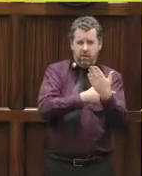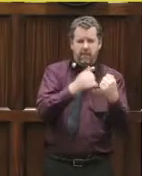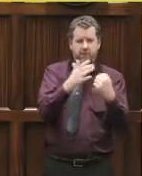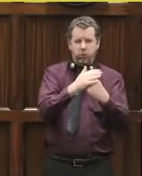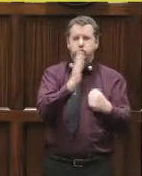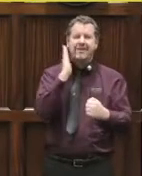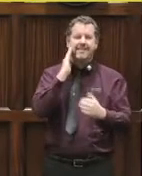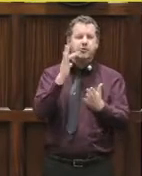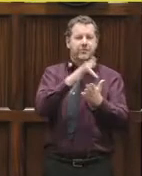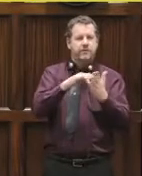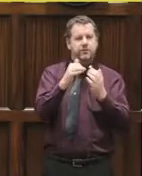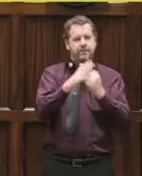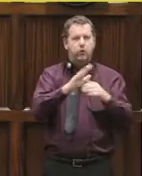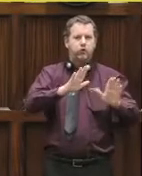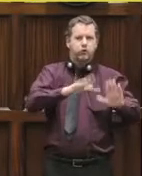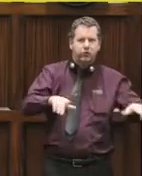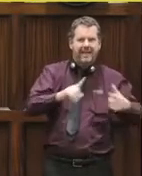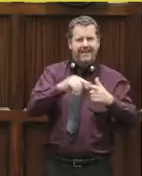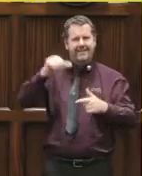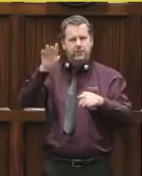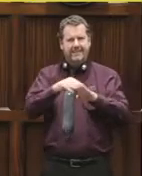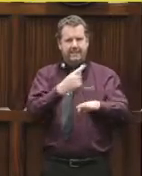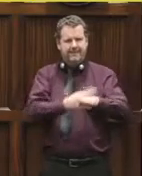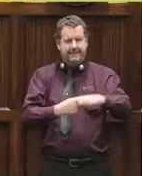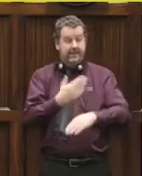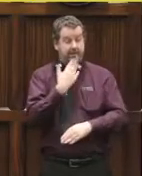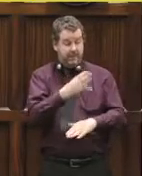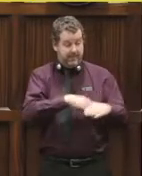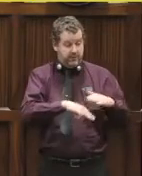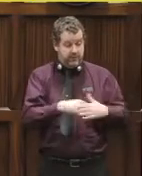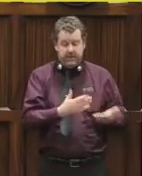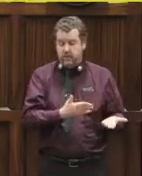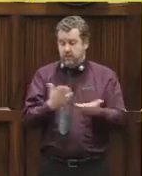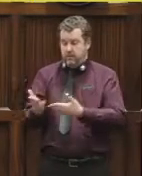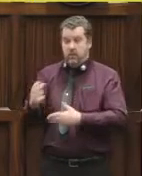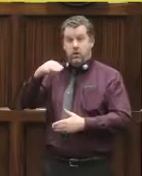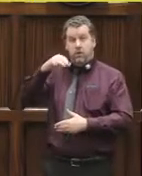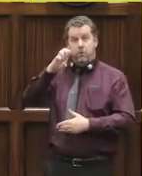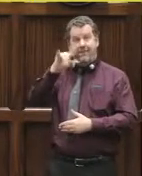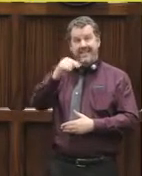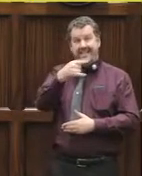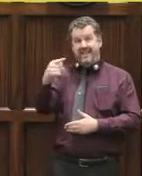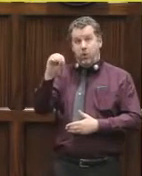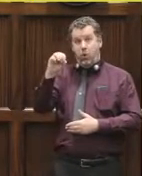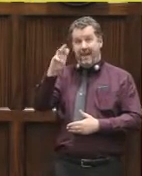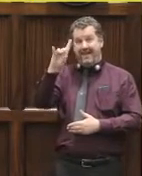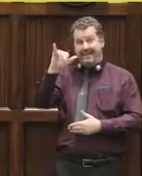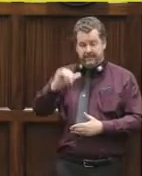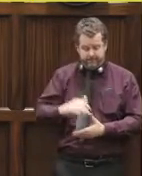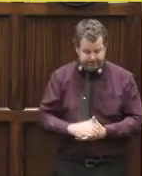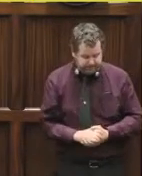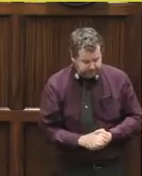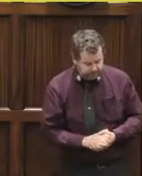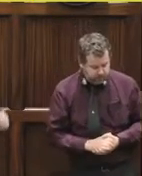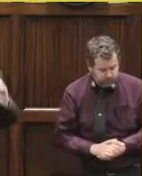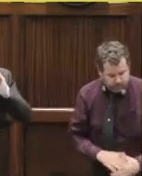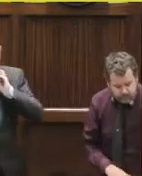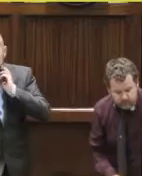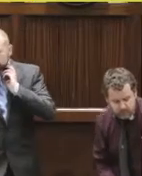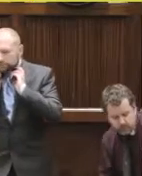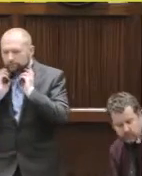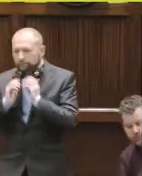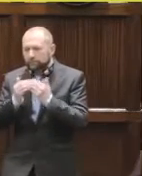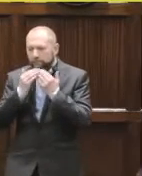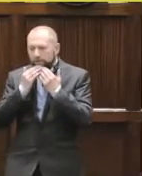for children and adults with disabilities. Excellent. Thank you, Minister. Deputy Murphy O'Mahony, please. Thank you, Corla, and I'm sharing my time with